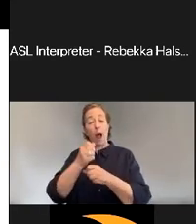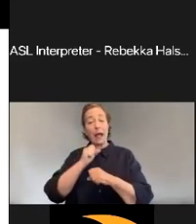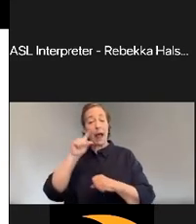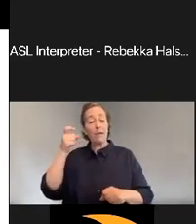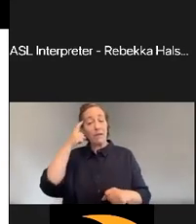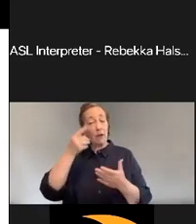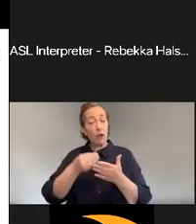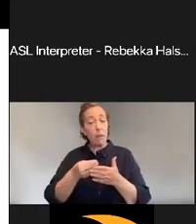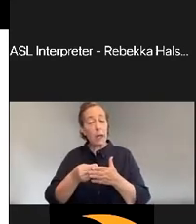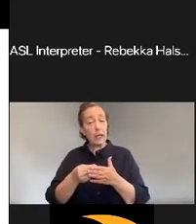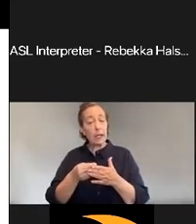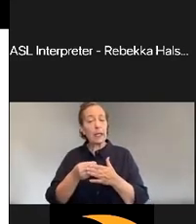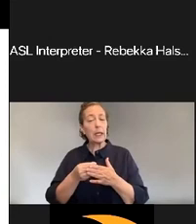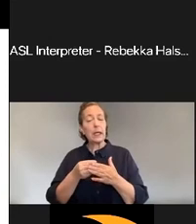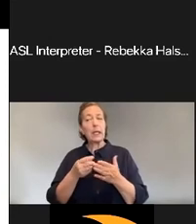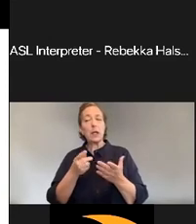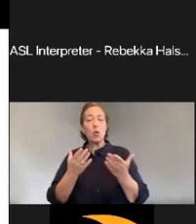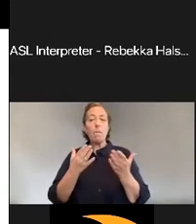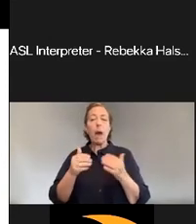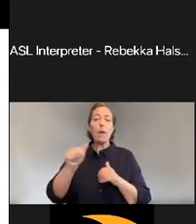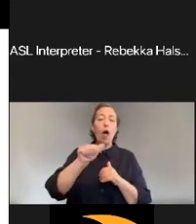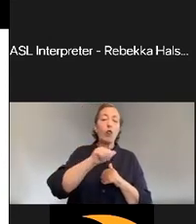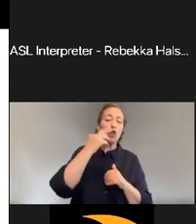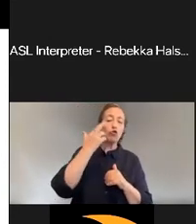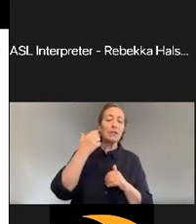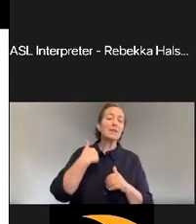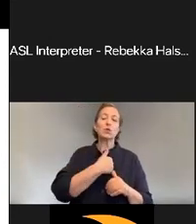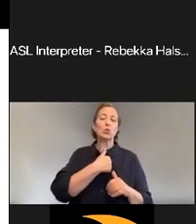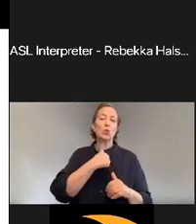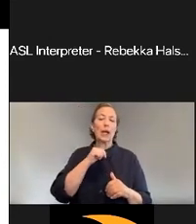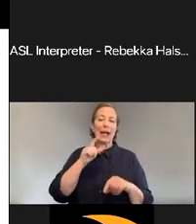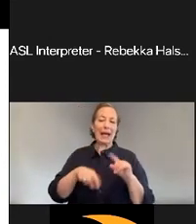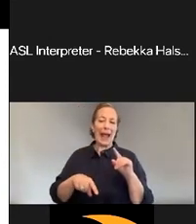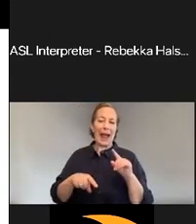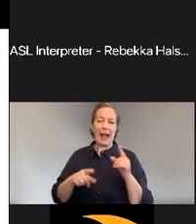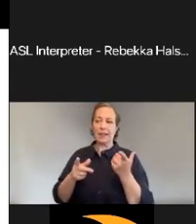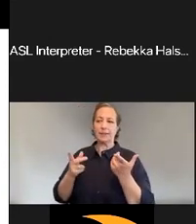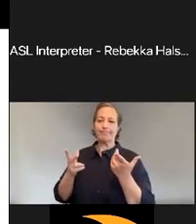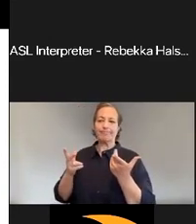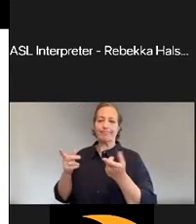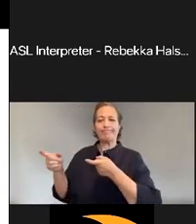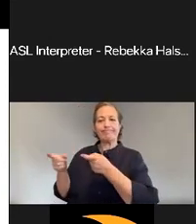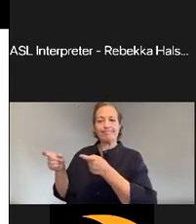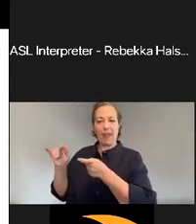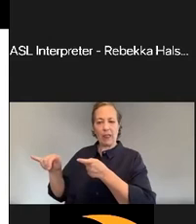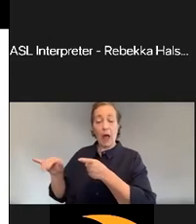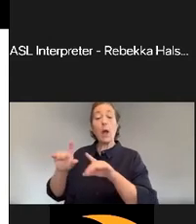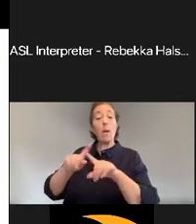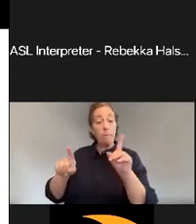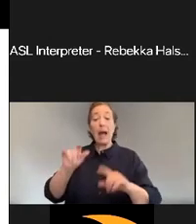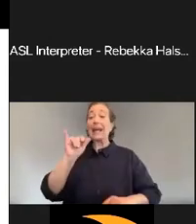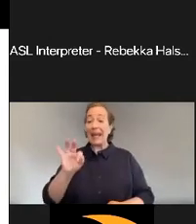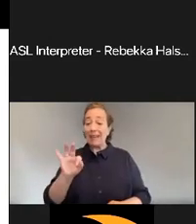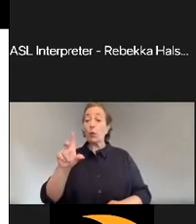other reason OCR does not have jurisdiction, then we would just close that complaint. But assuming that we did have jurisdiction to investigate,